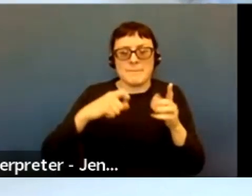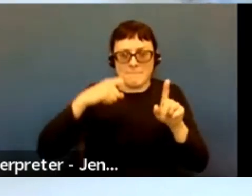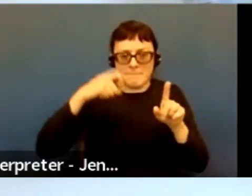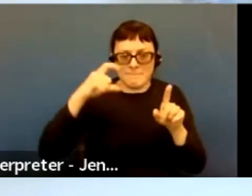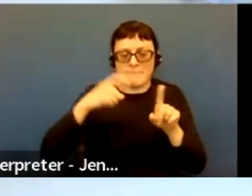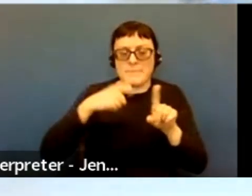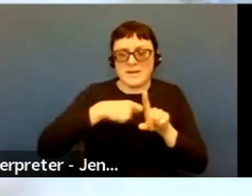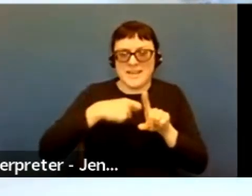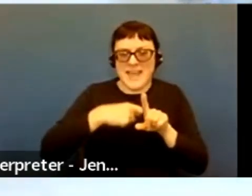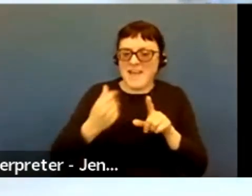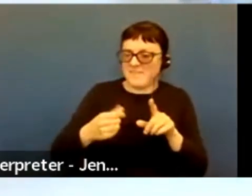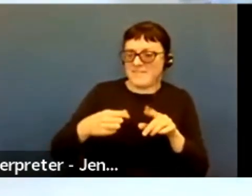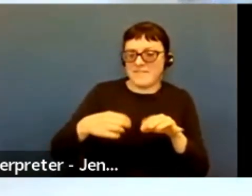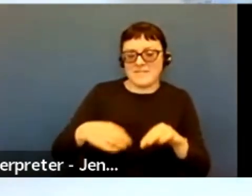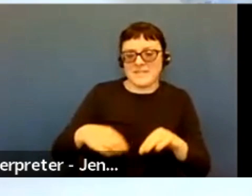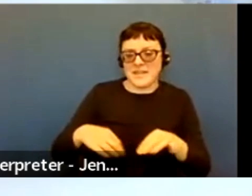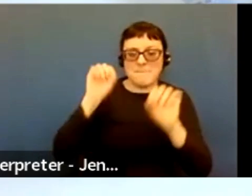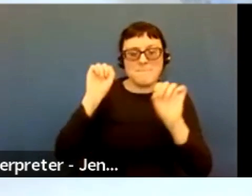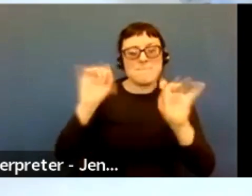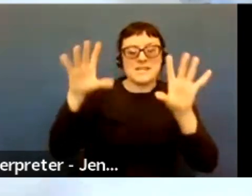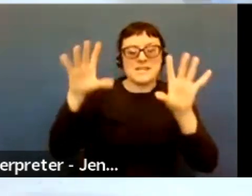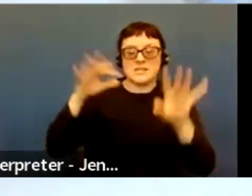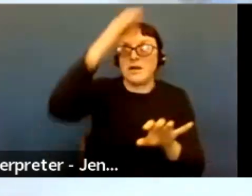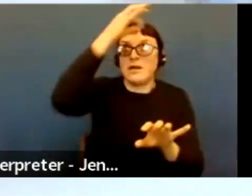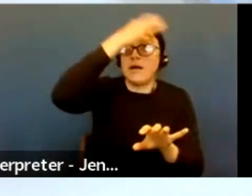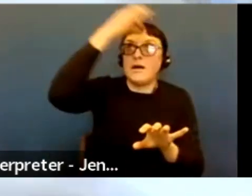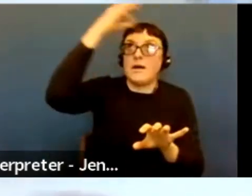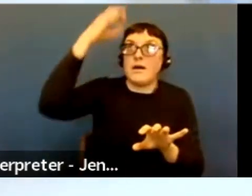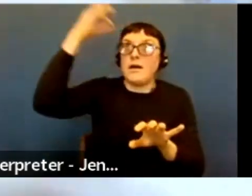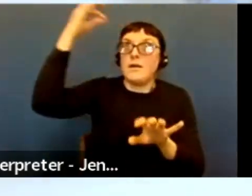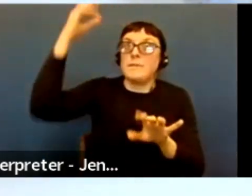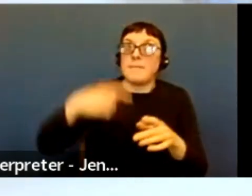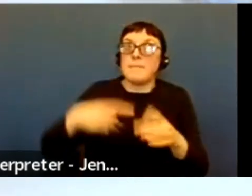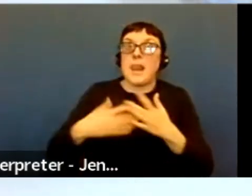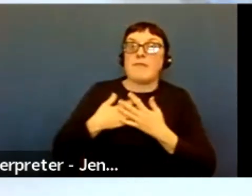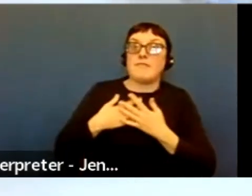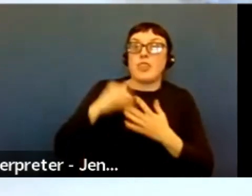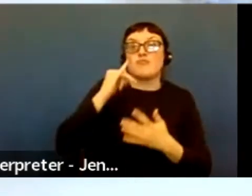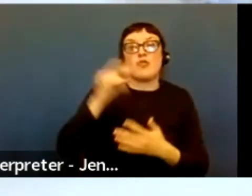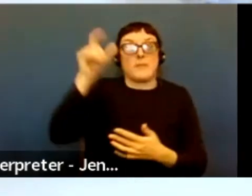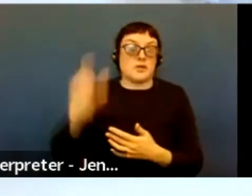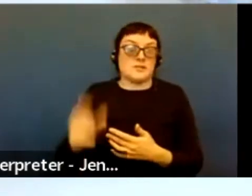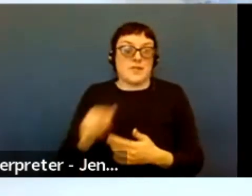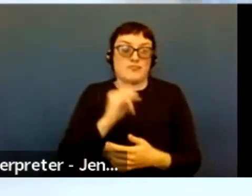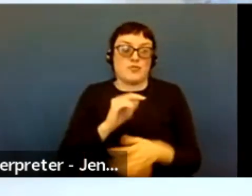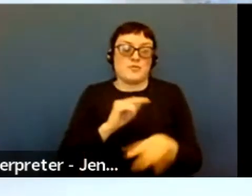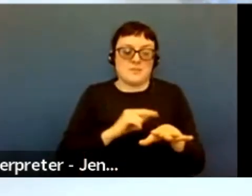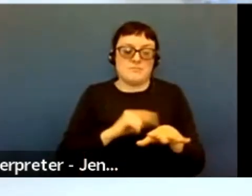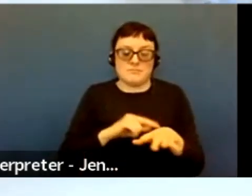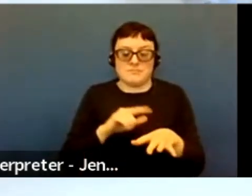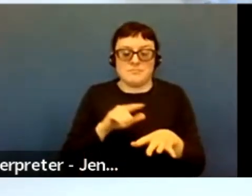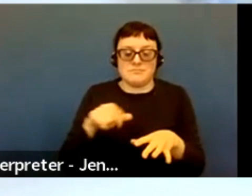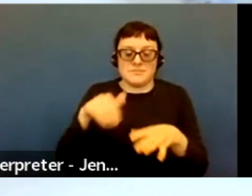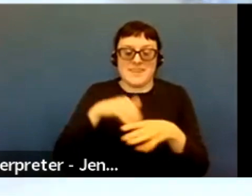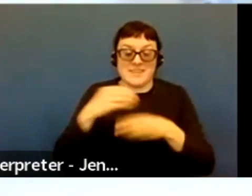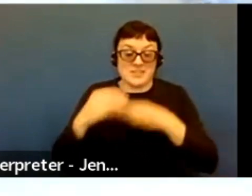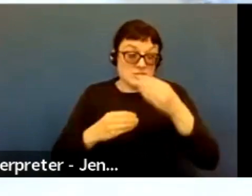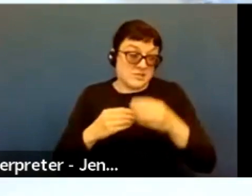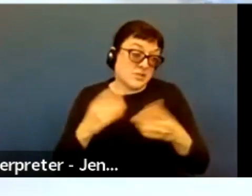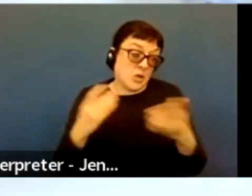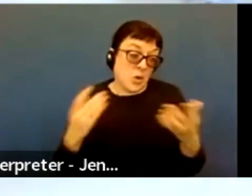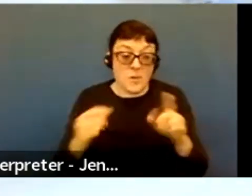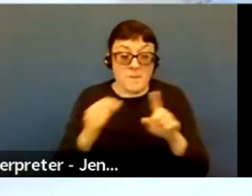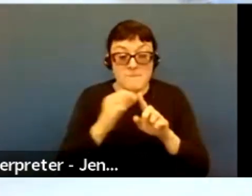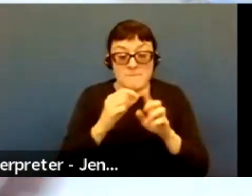Puck puts potions on people's eyes and makes them fall in love with the wrong people at the wrong time, is how that story works. So Puck